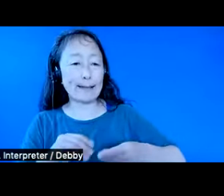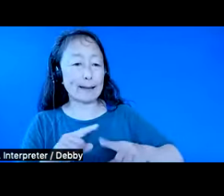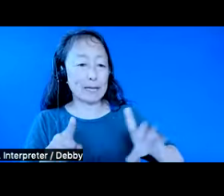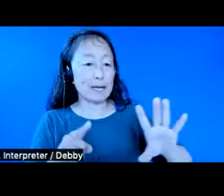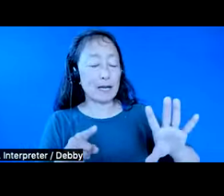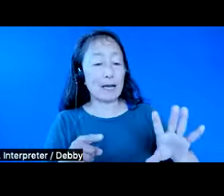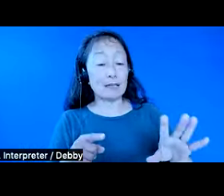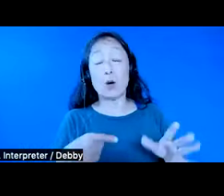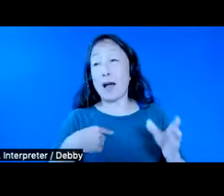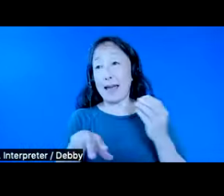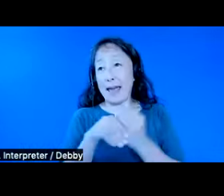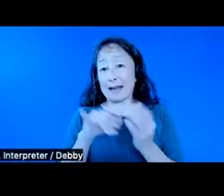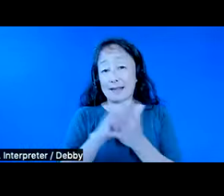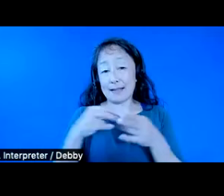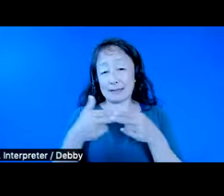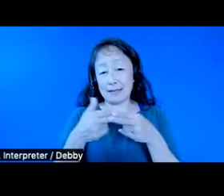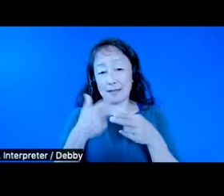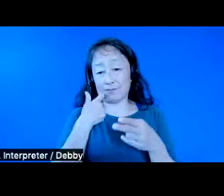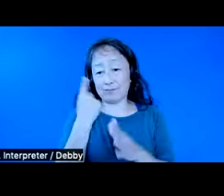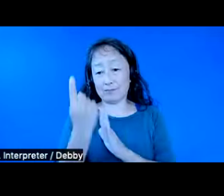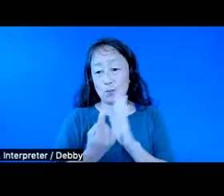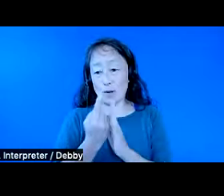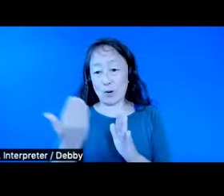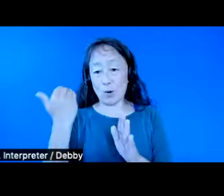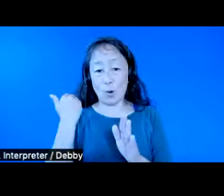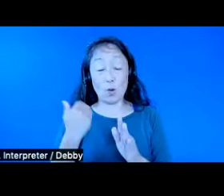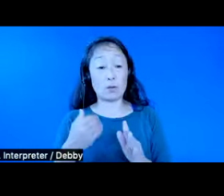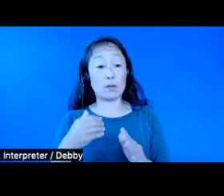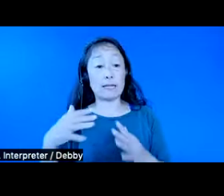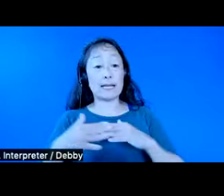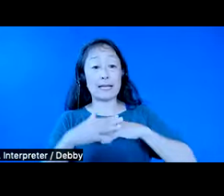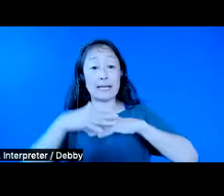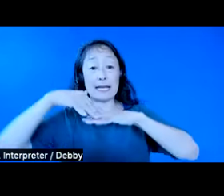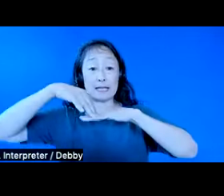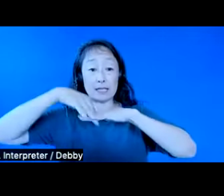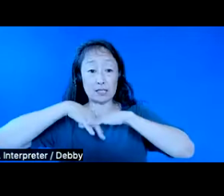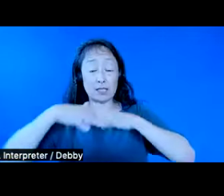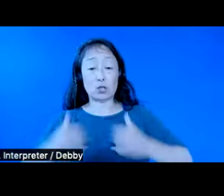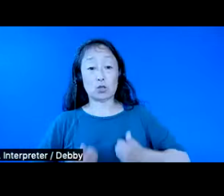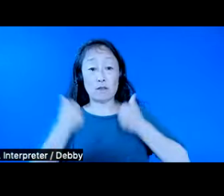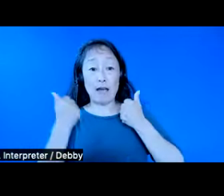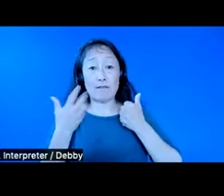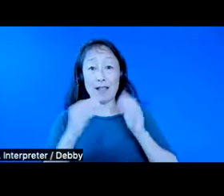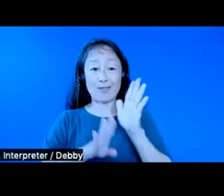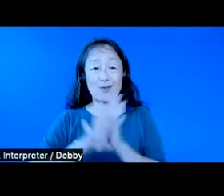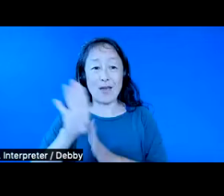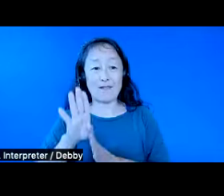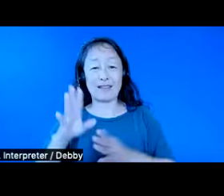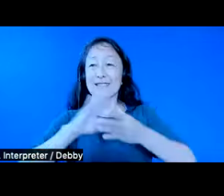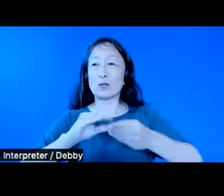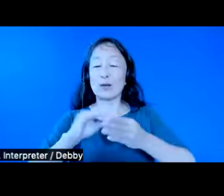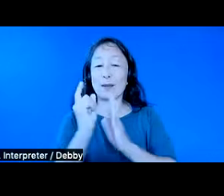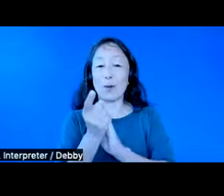I just added this about an hour ago. So Indigenous survival and thriving. Storytelling moment. I